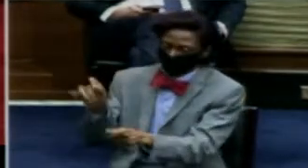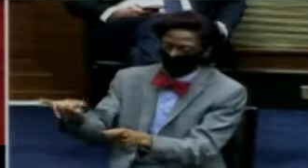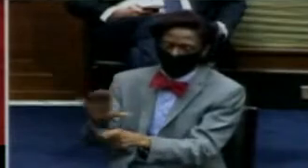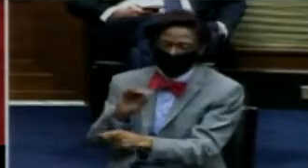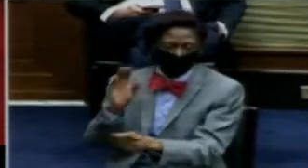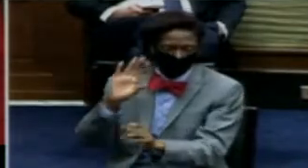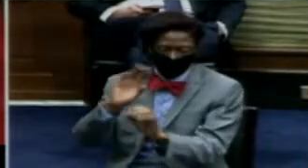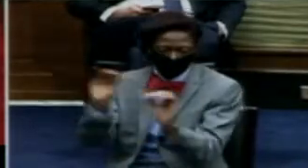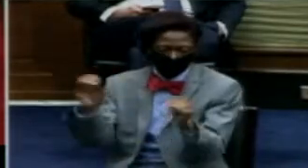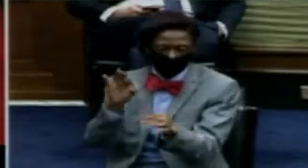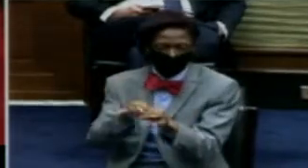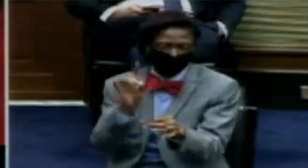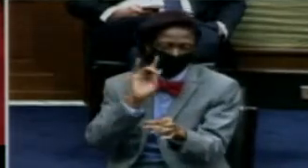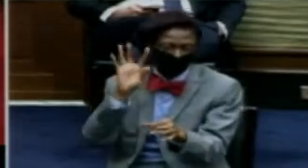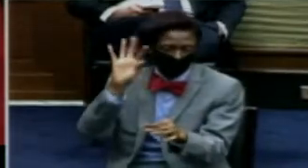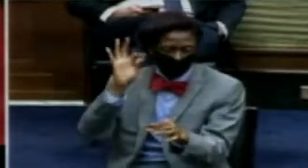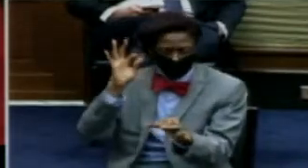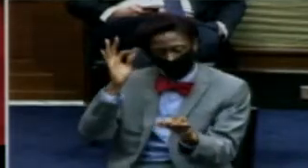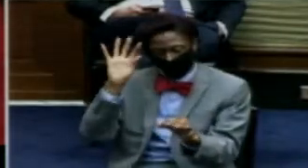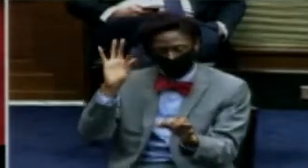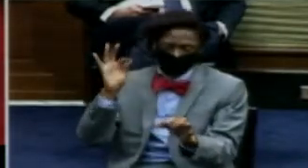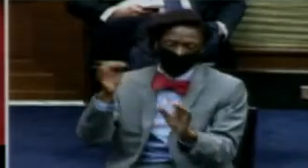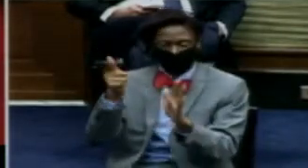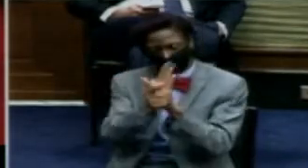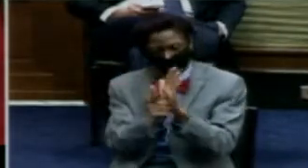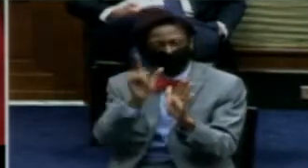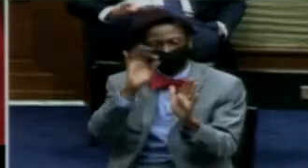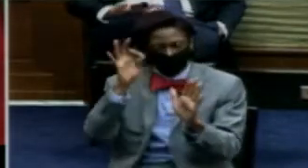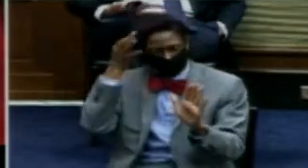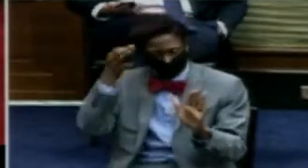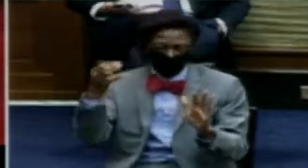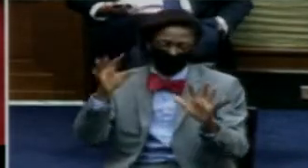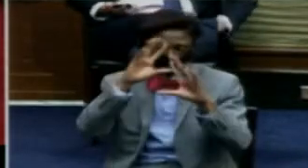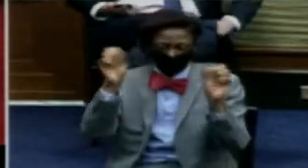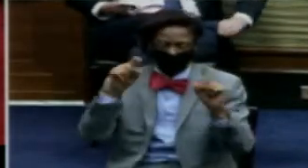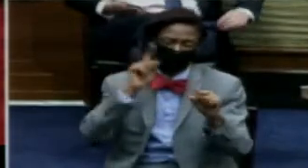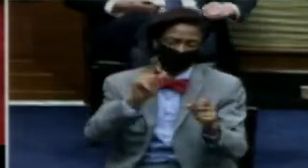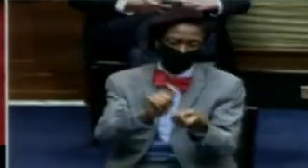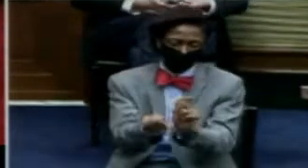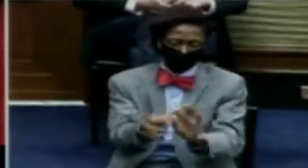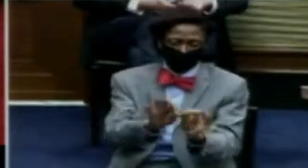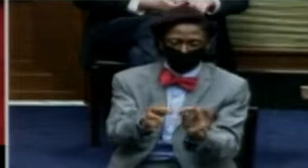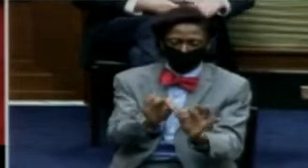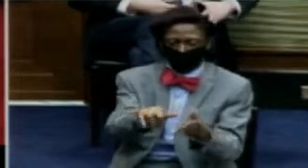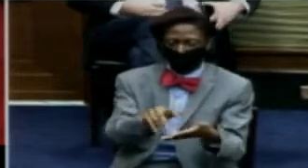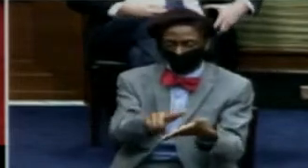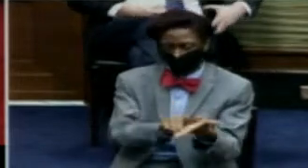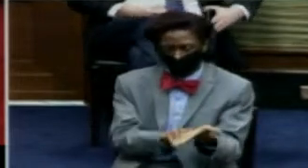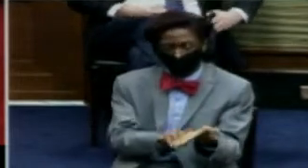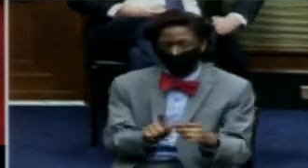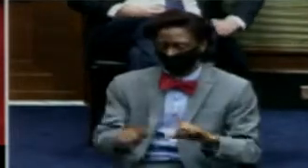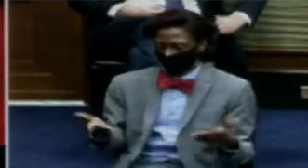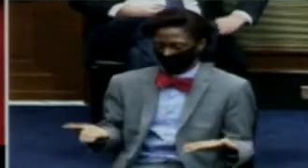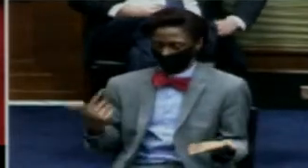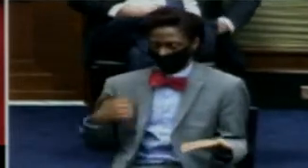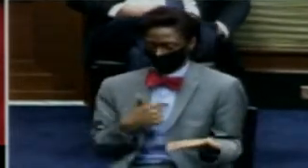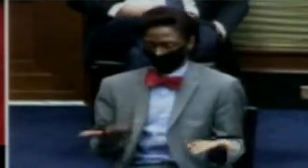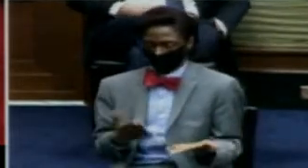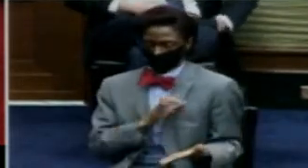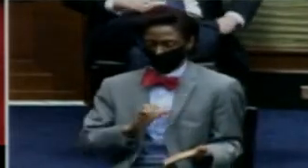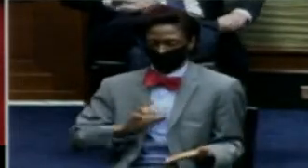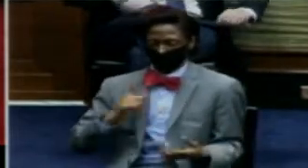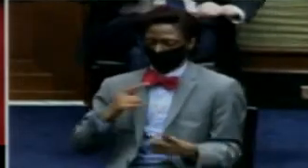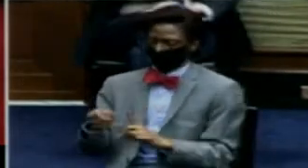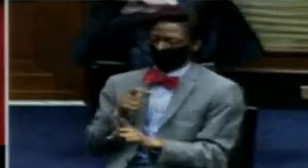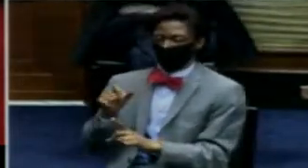executive branch and judicial branch officials who enforce and interpret those laws. In fact, we here in Congress who come in from places like